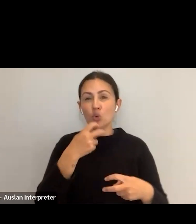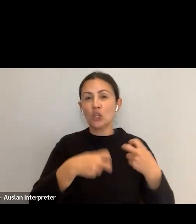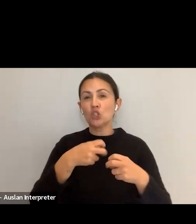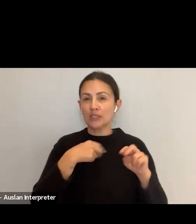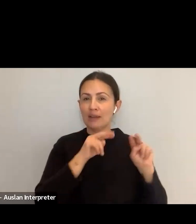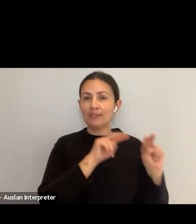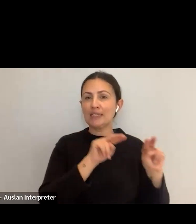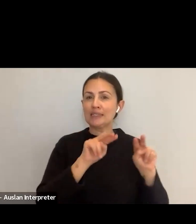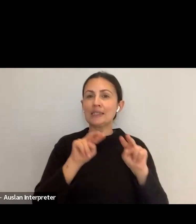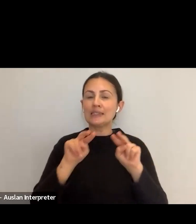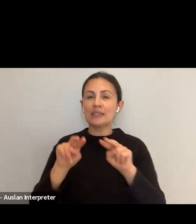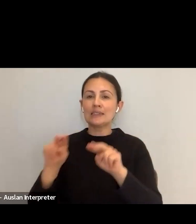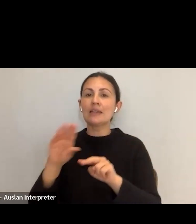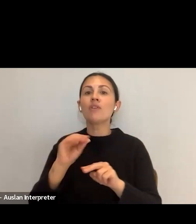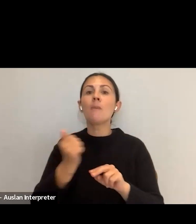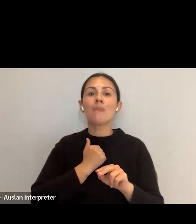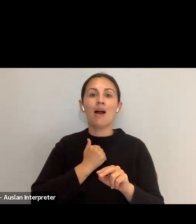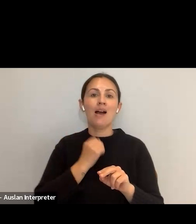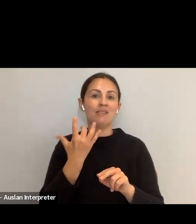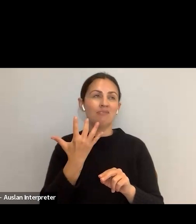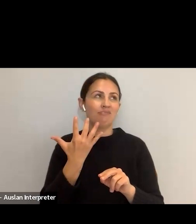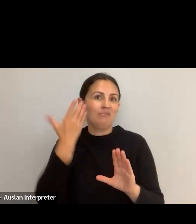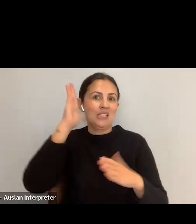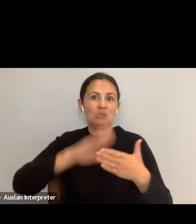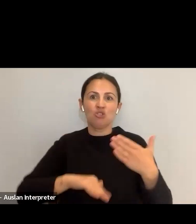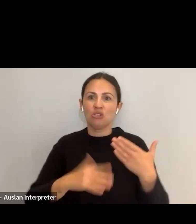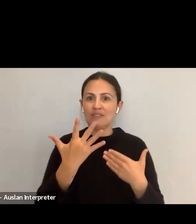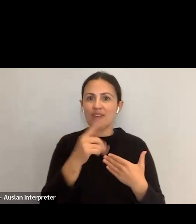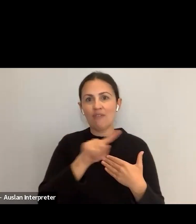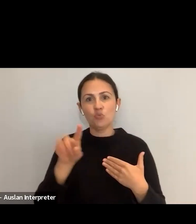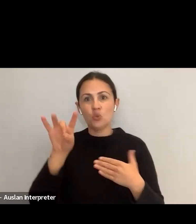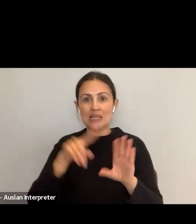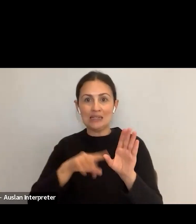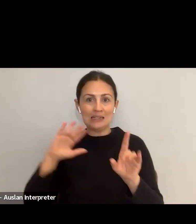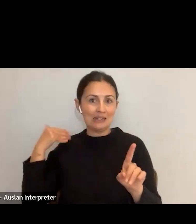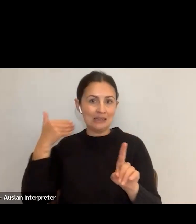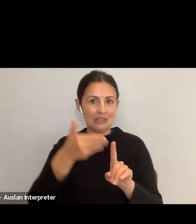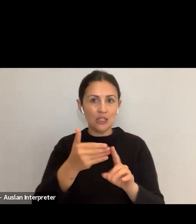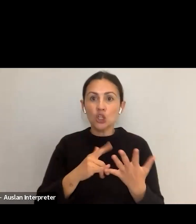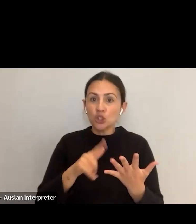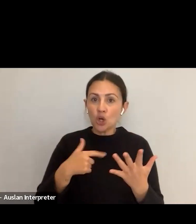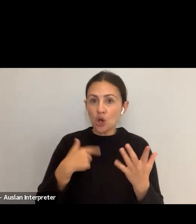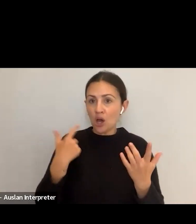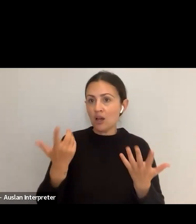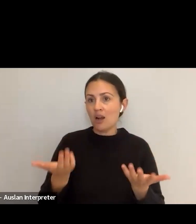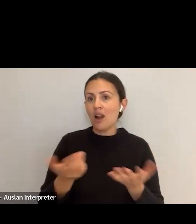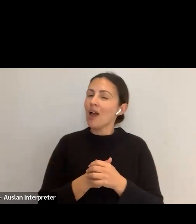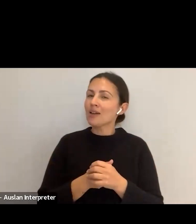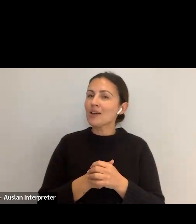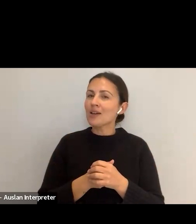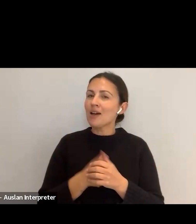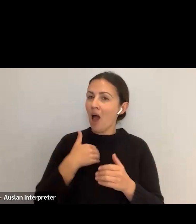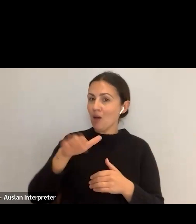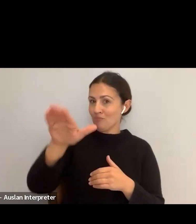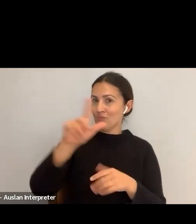again and again over the last 5 to 10 years play out. And so for me, it's like, why questions that I'll have with funding bodies